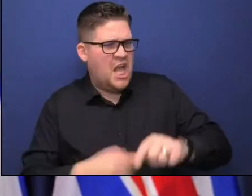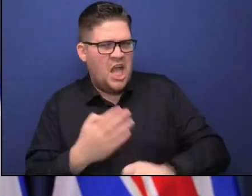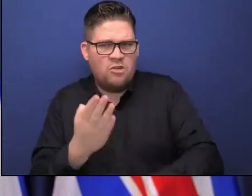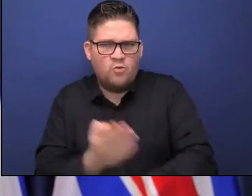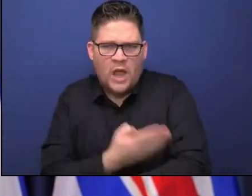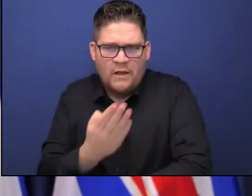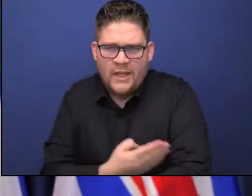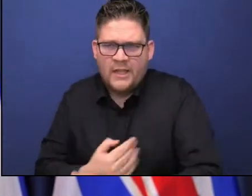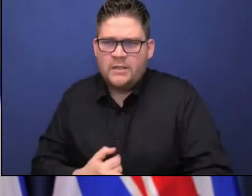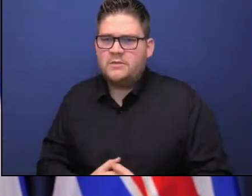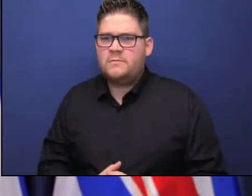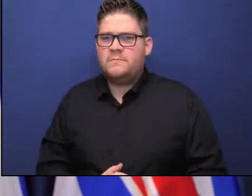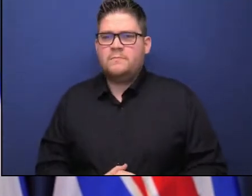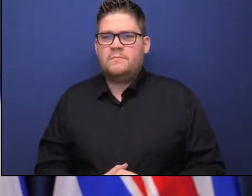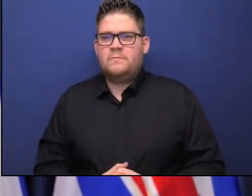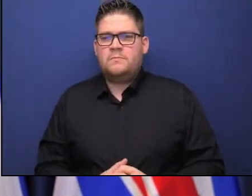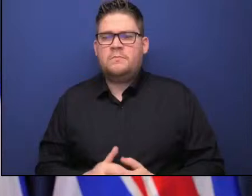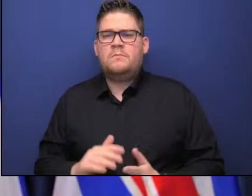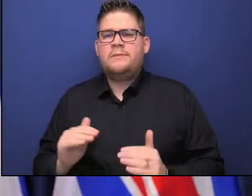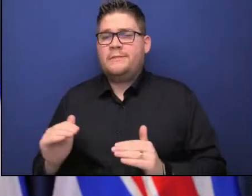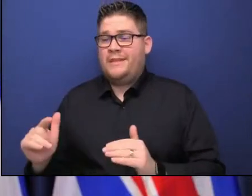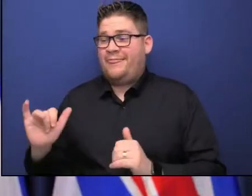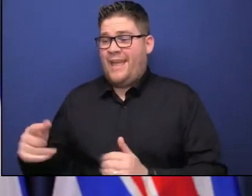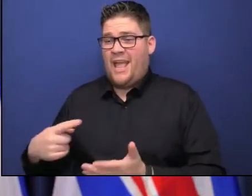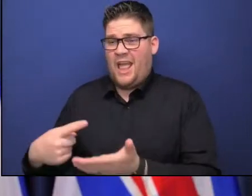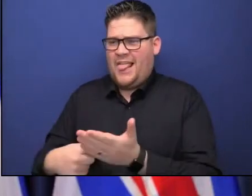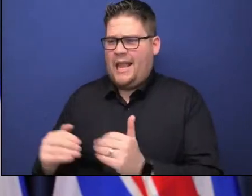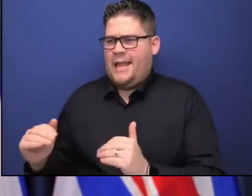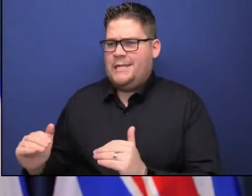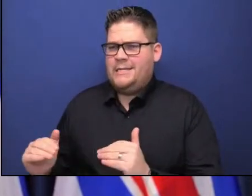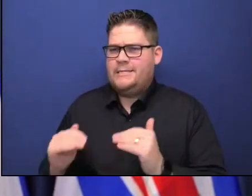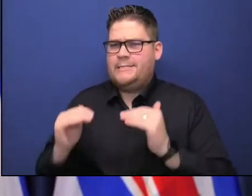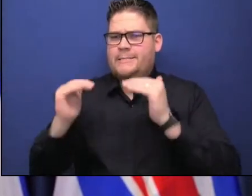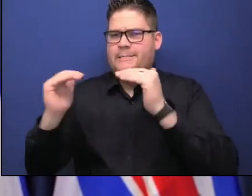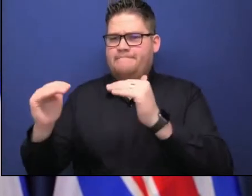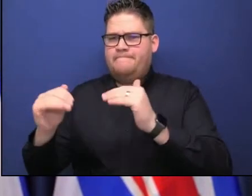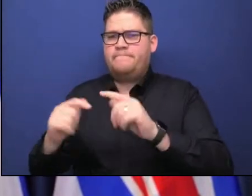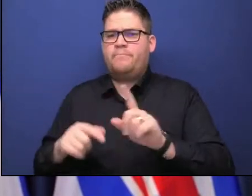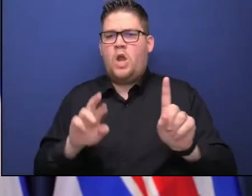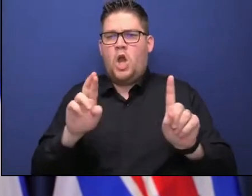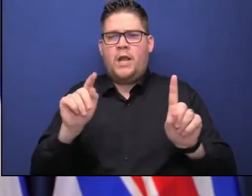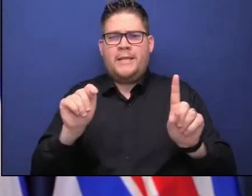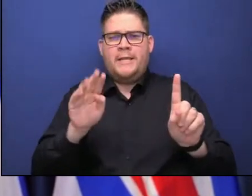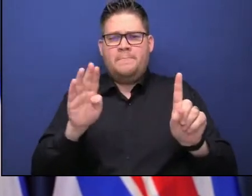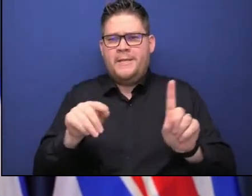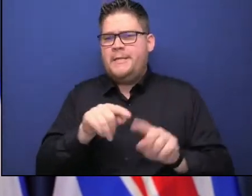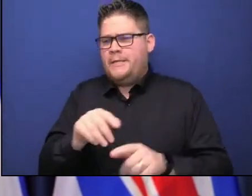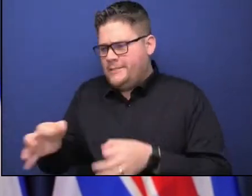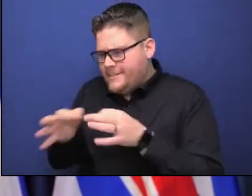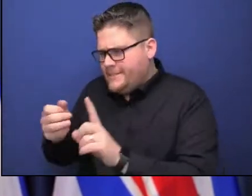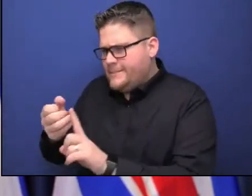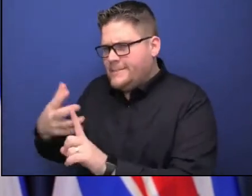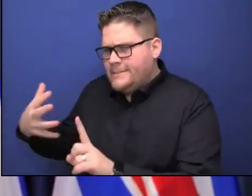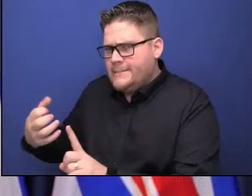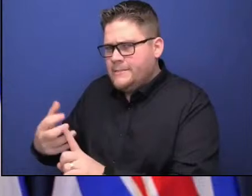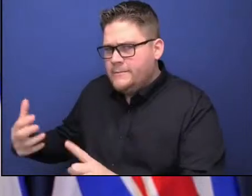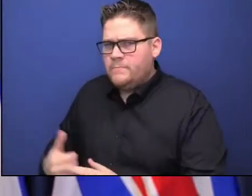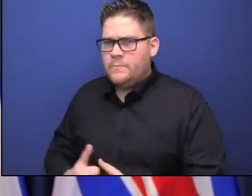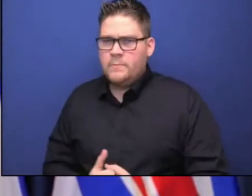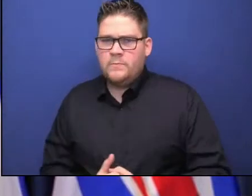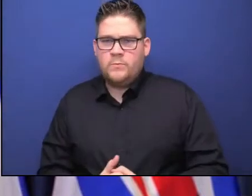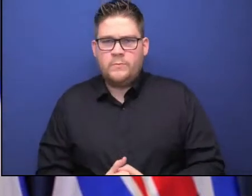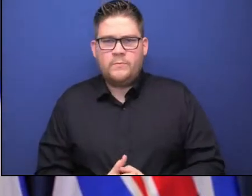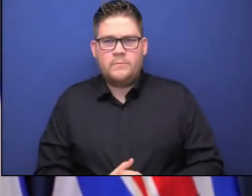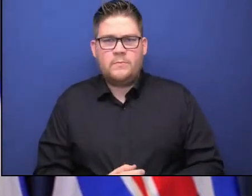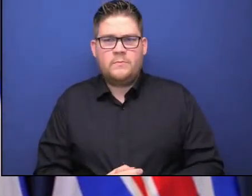stepping up of action. But really the idea is to be able to reach out to the tenant and say, the landlord's going to need to be able to use the suite for 2 or 3 days.